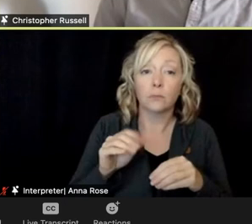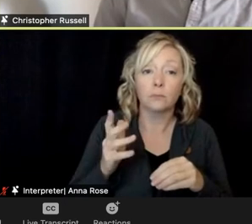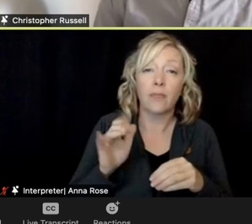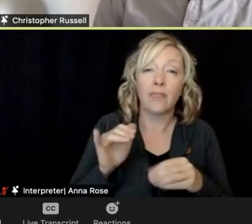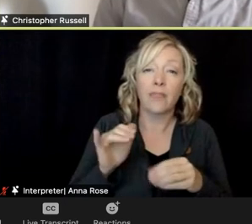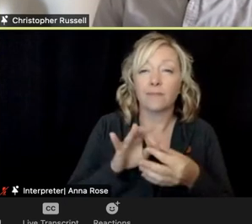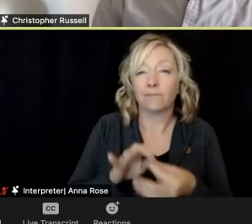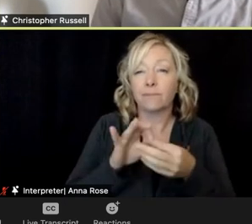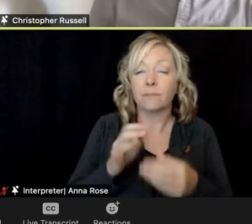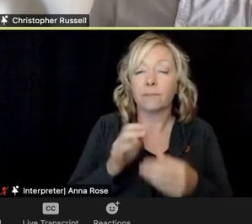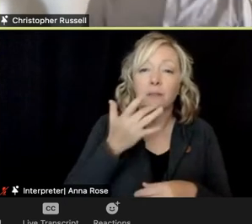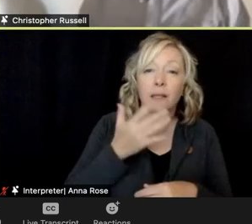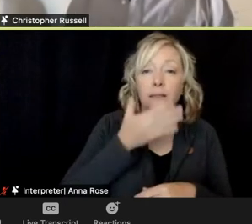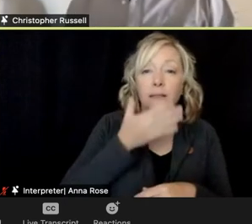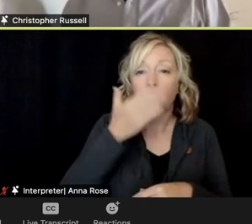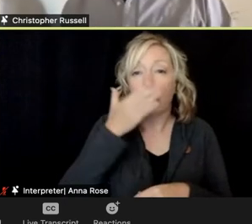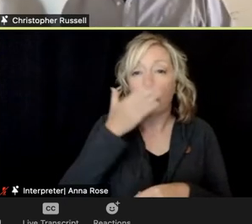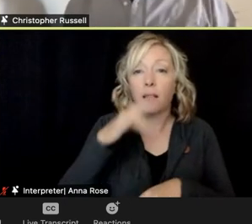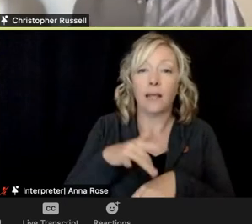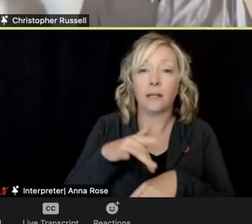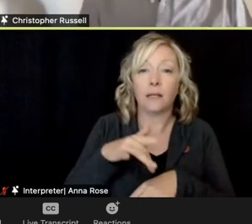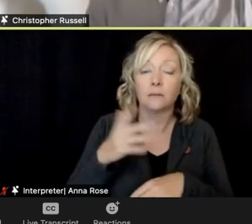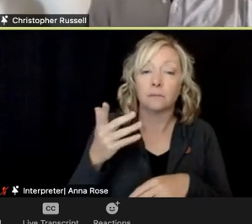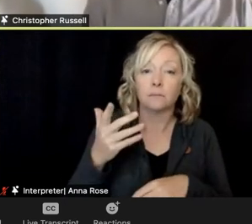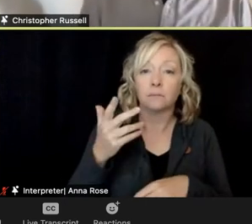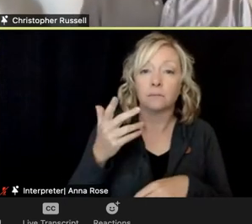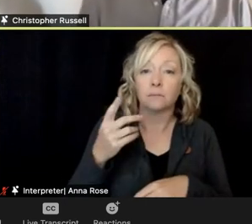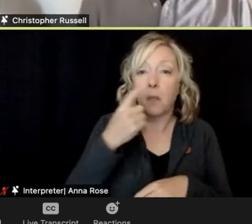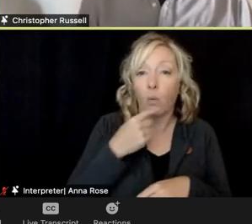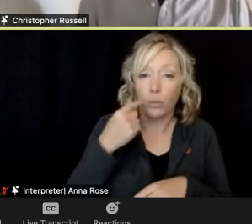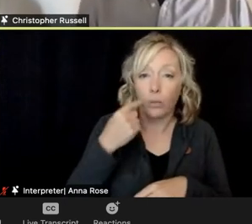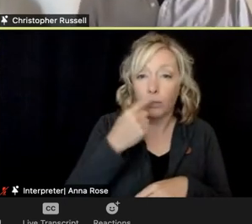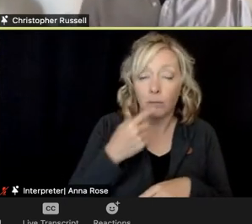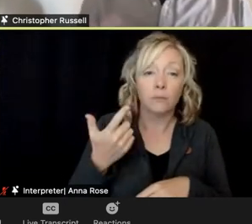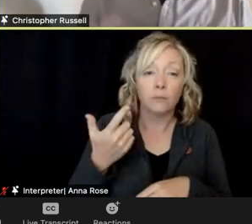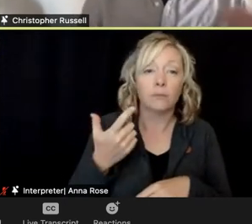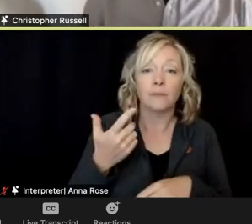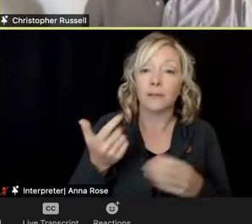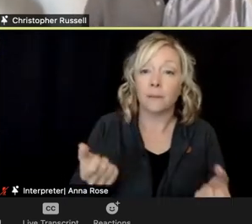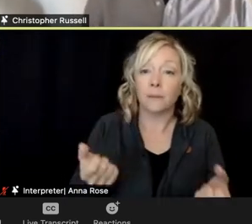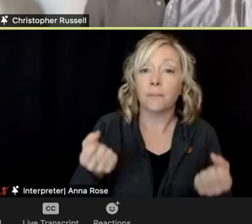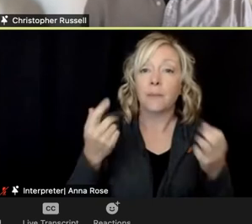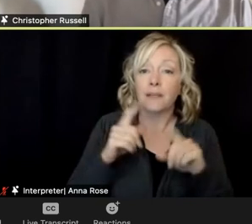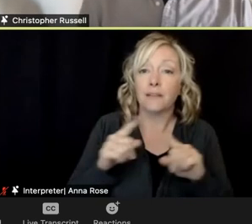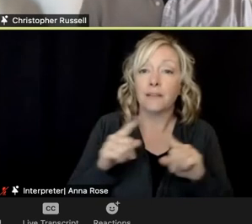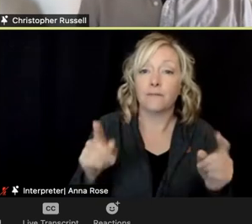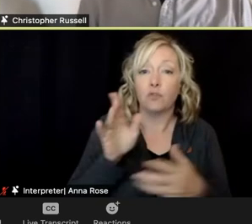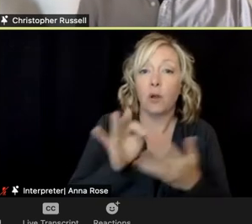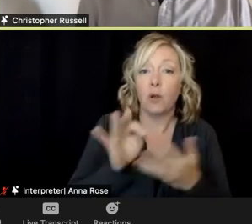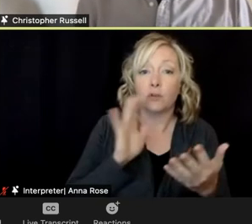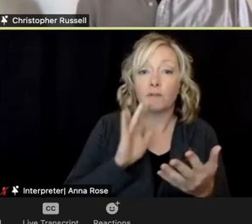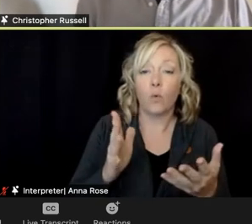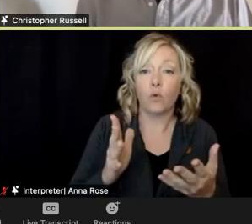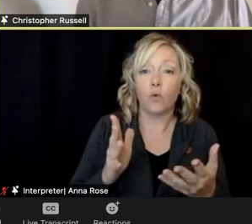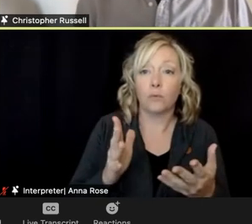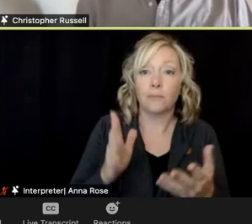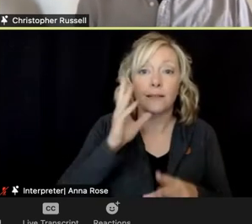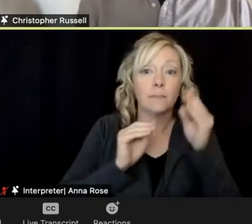olfactory, gustatory, and tactual. Okay, different ways of taking in sensory information.